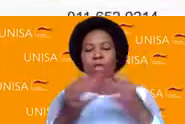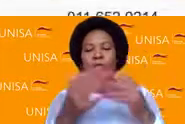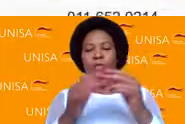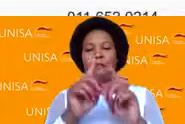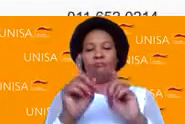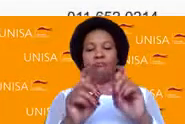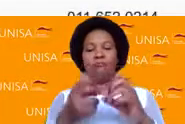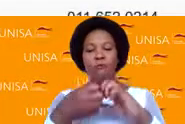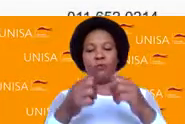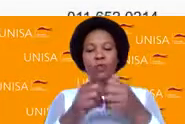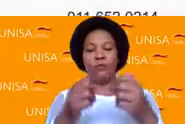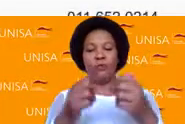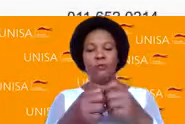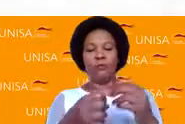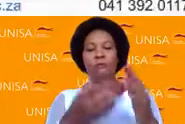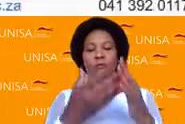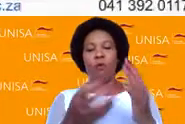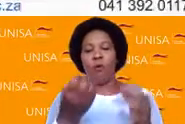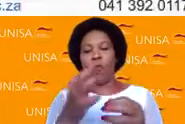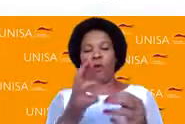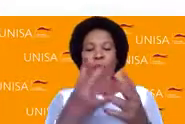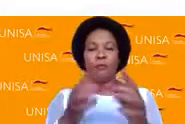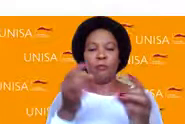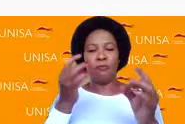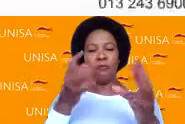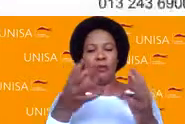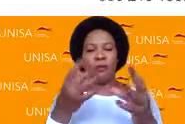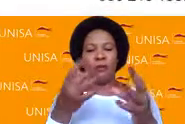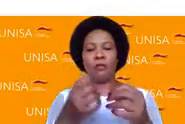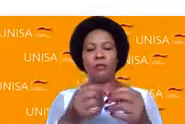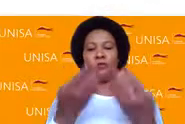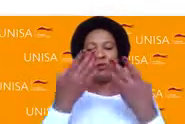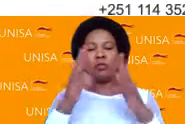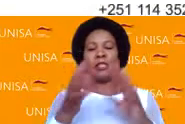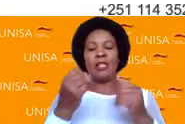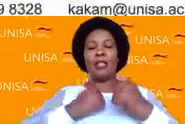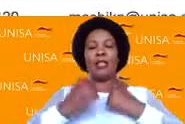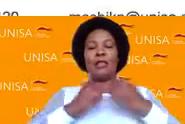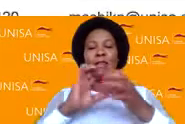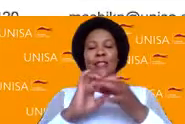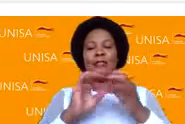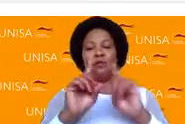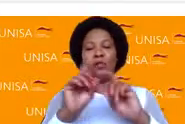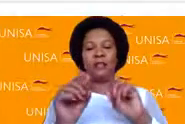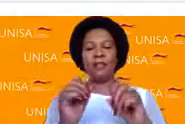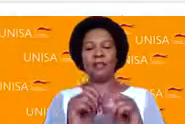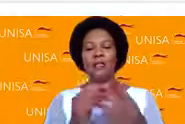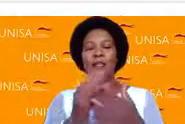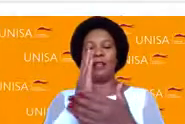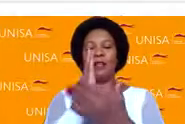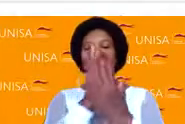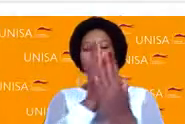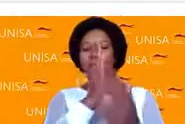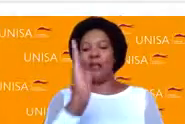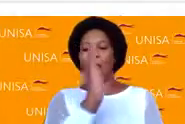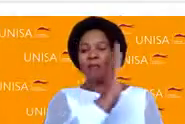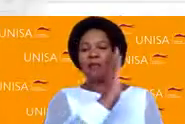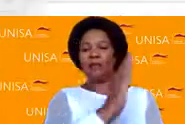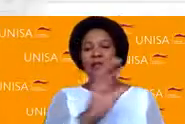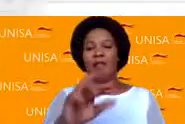about student admin related queries, the library, or regional centers and what services they